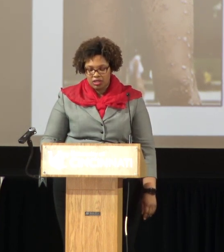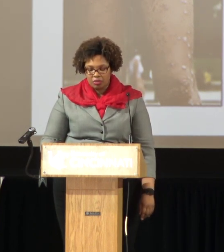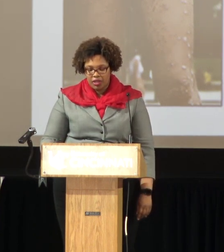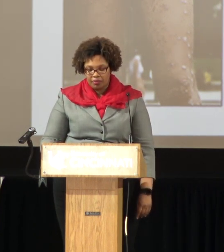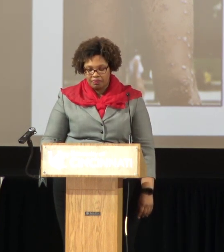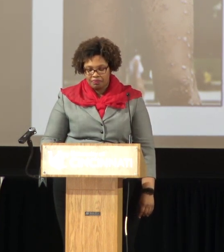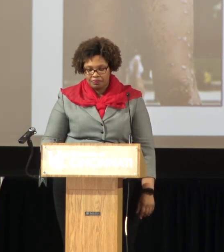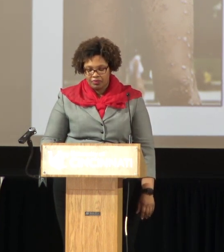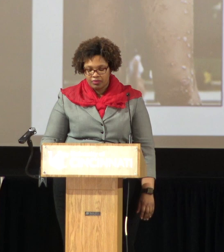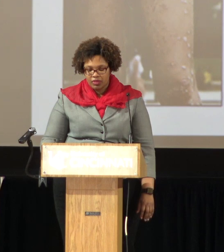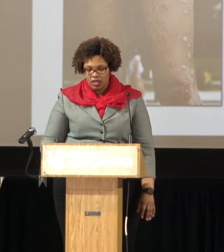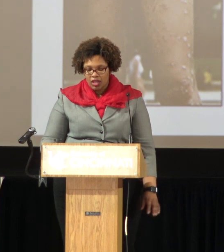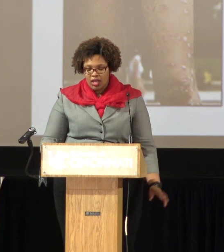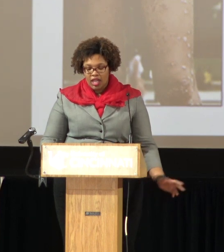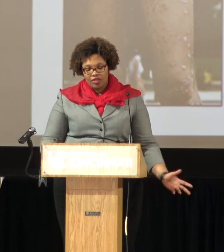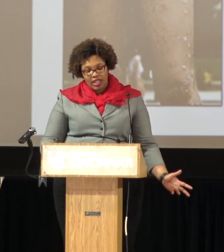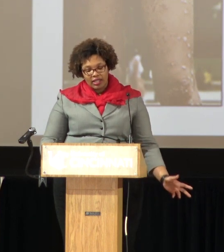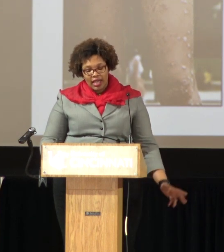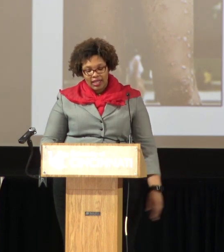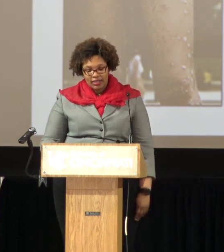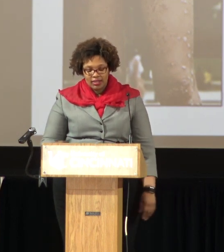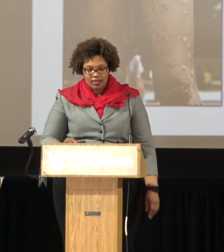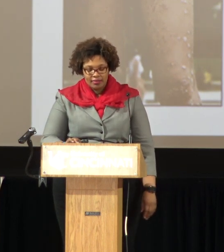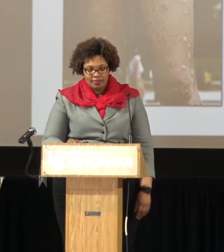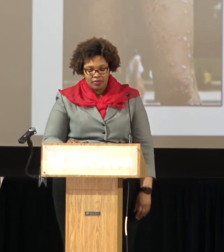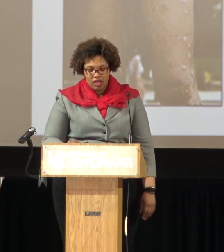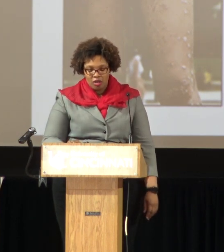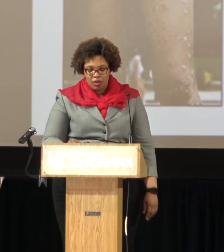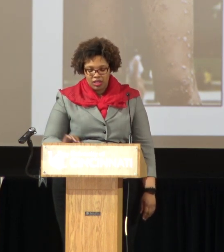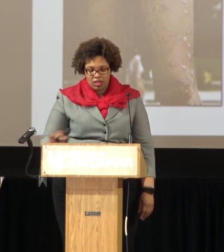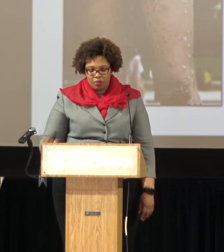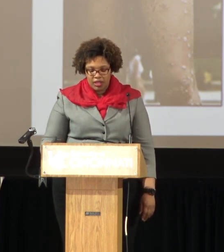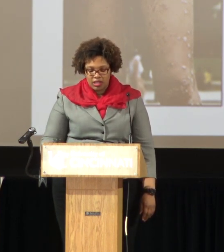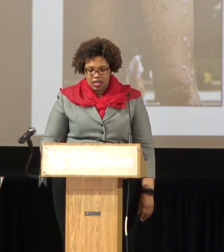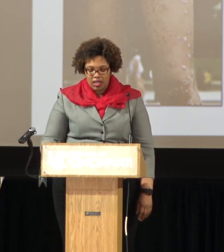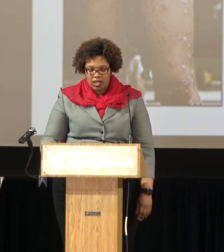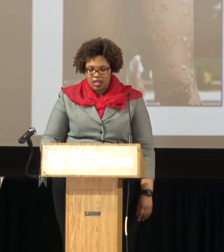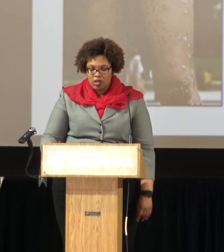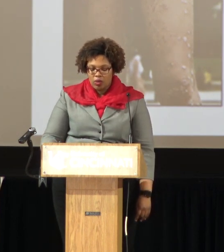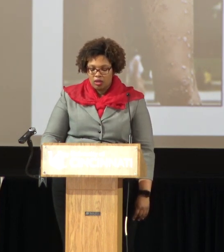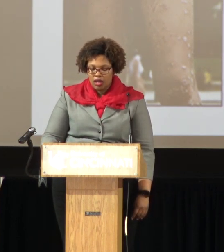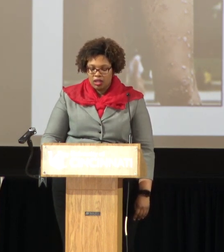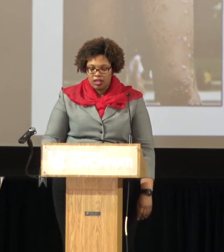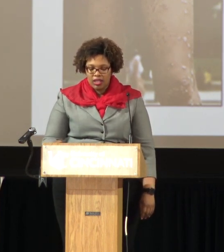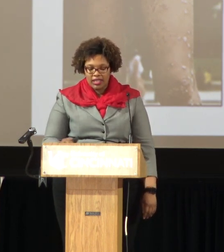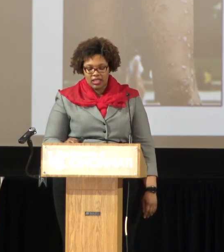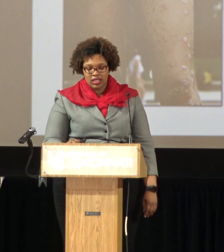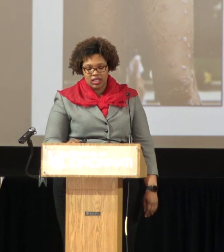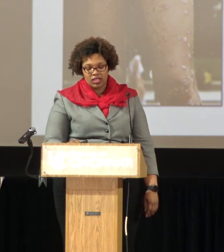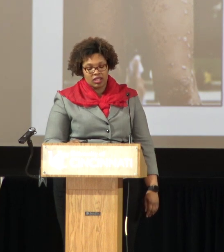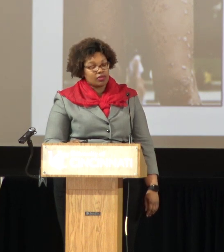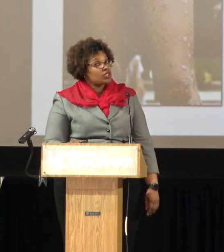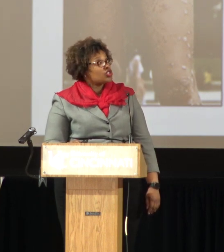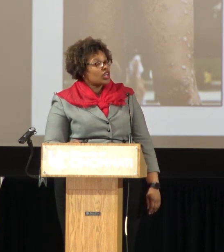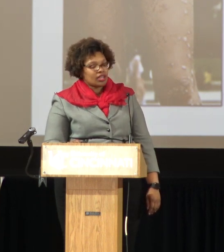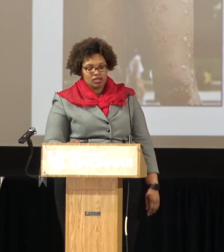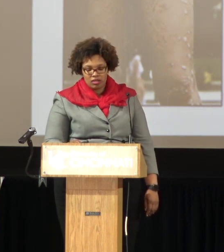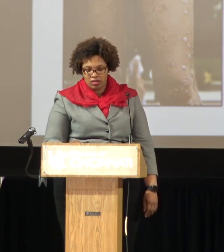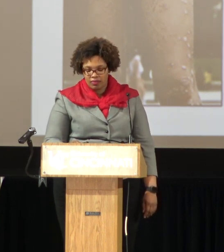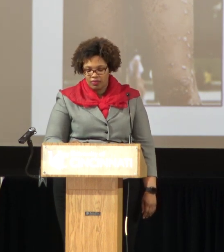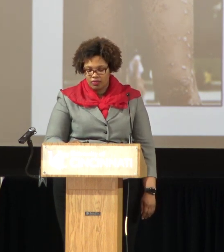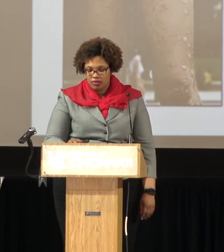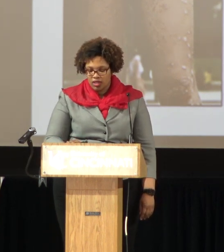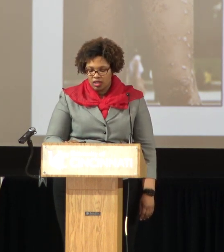to participate. Henrietta Lacks, participants in the Guatemala and Tuskegee syphilis